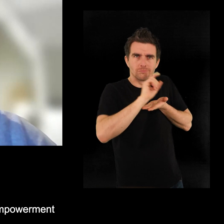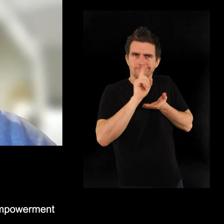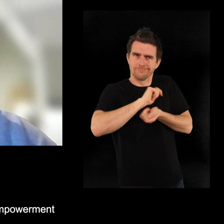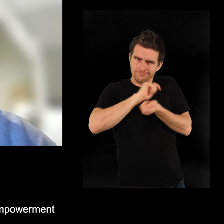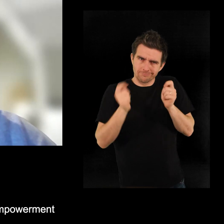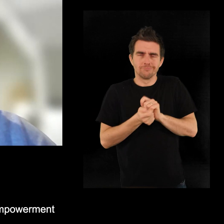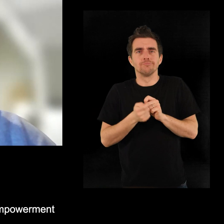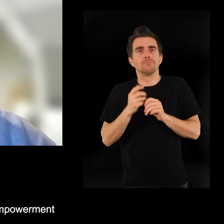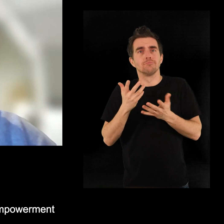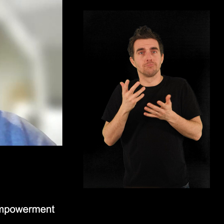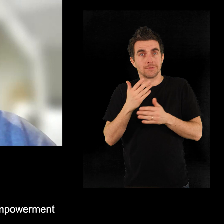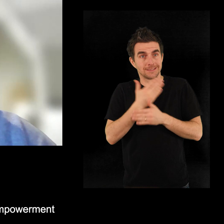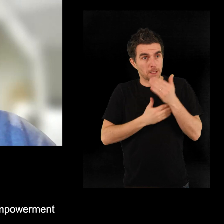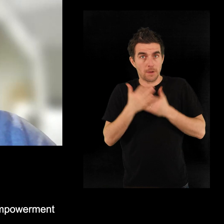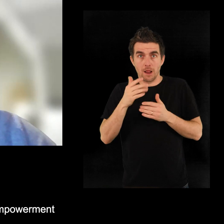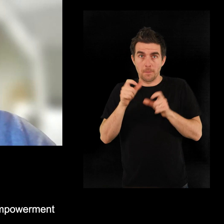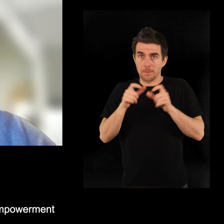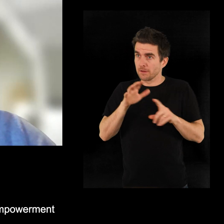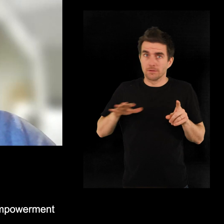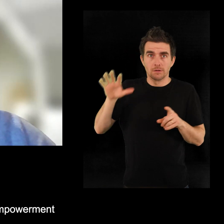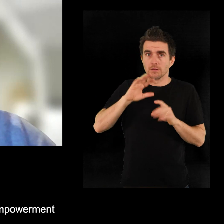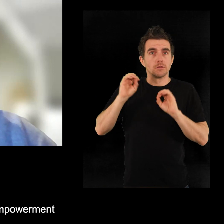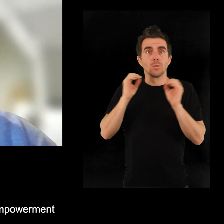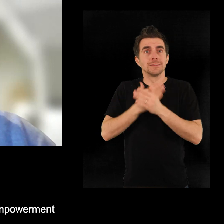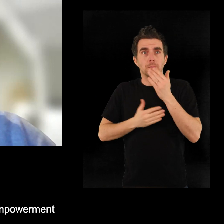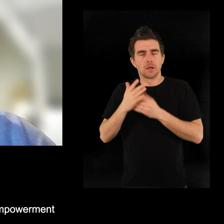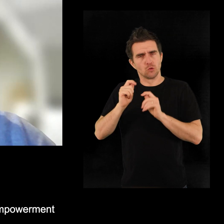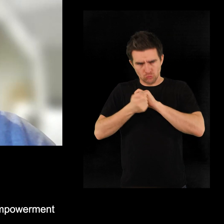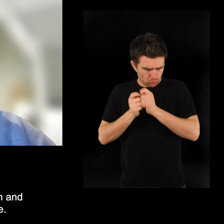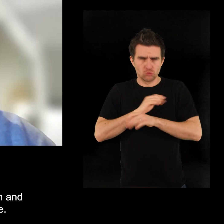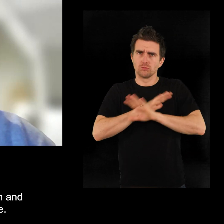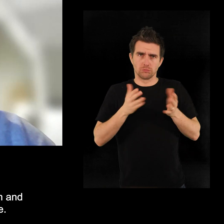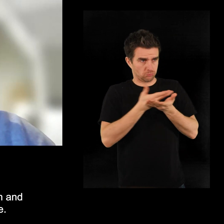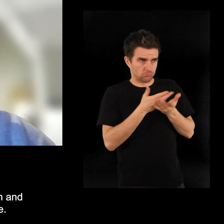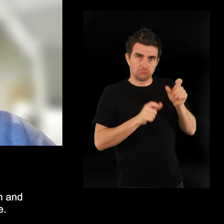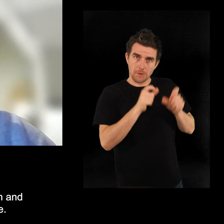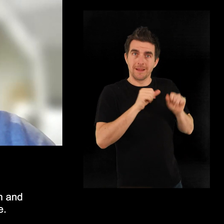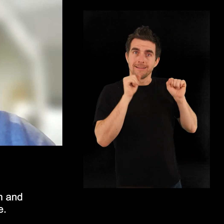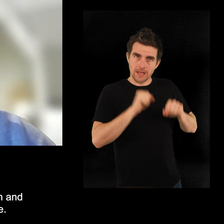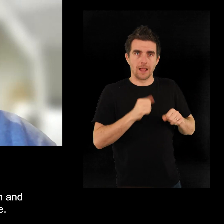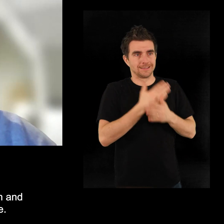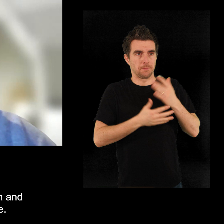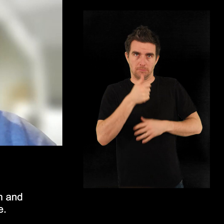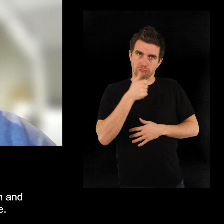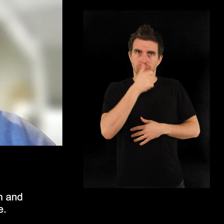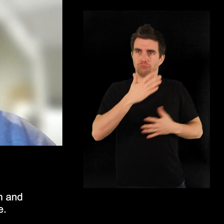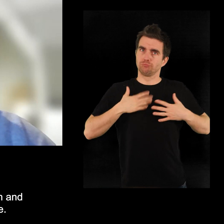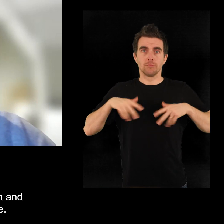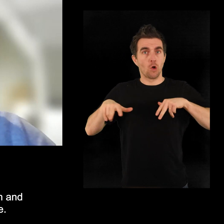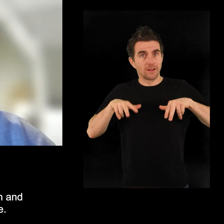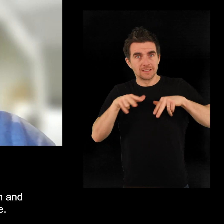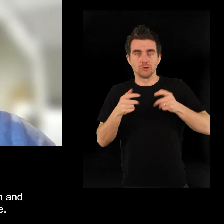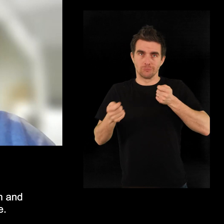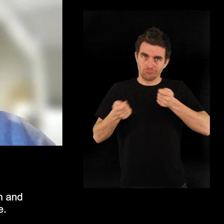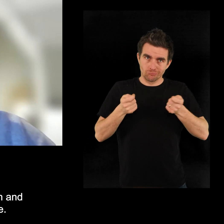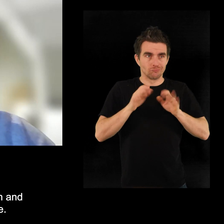us by the non-disabled world to self-representation and empowerment with our own organizations run and controlled